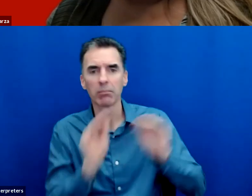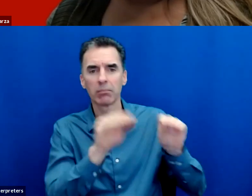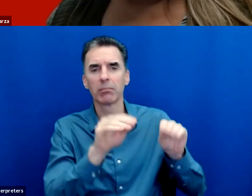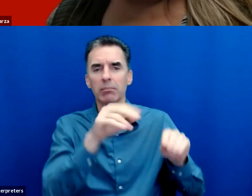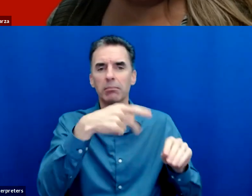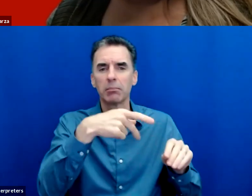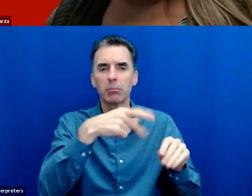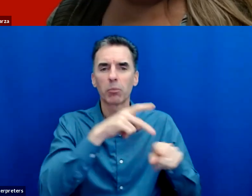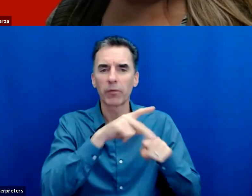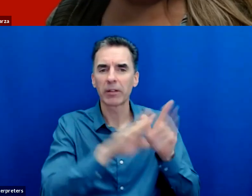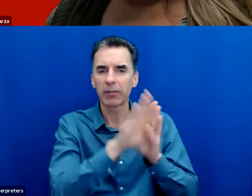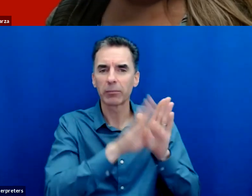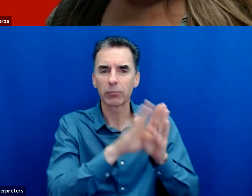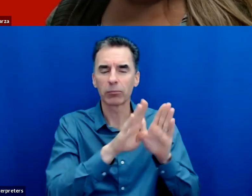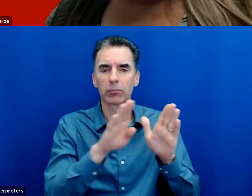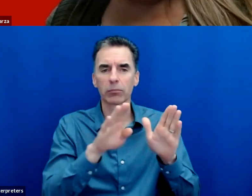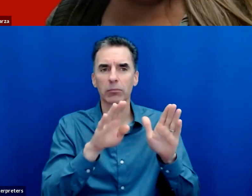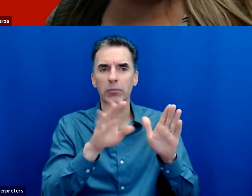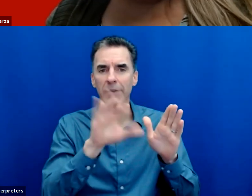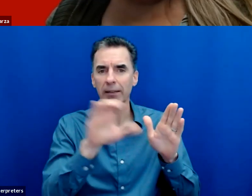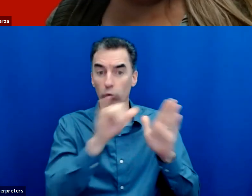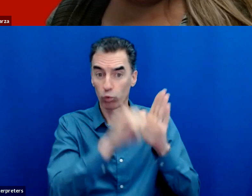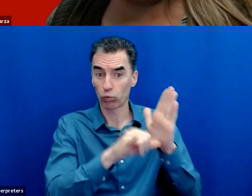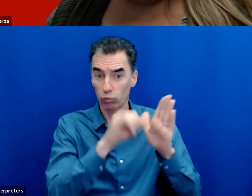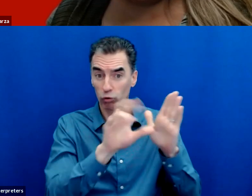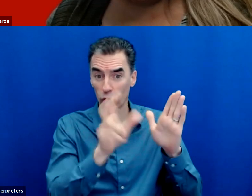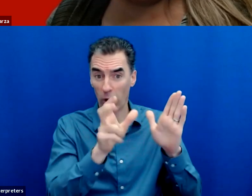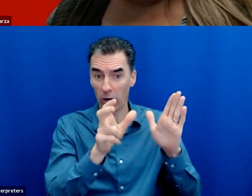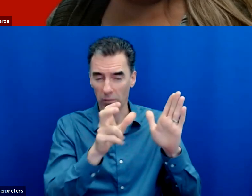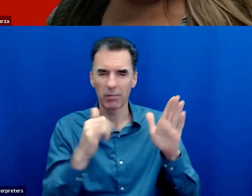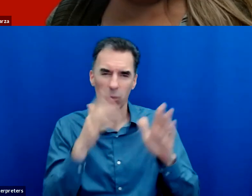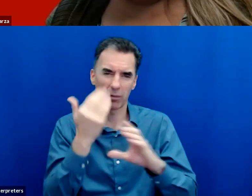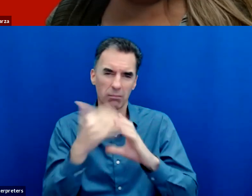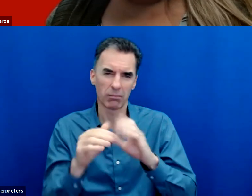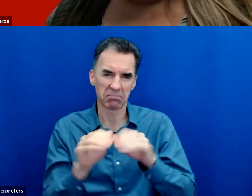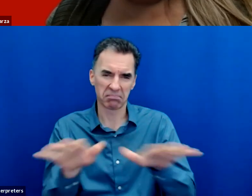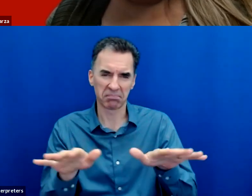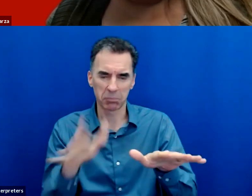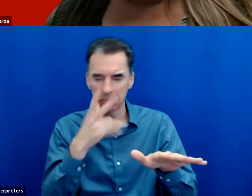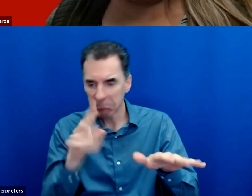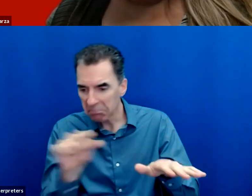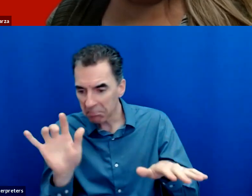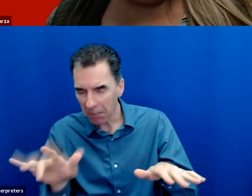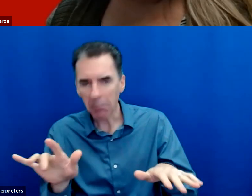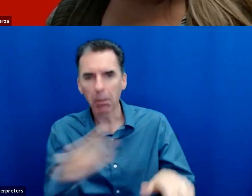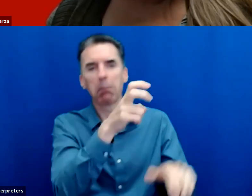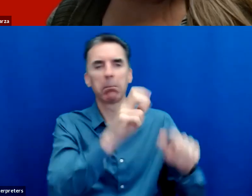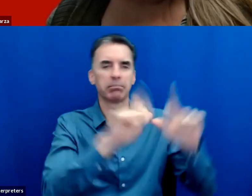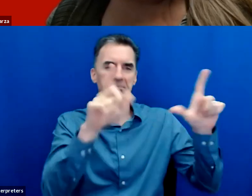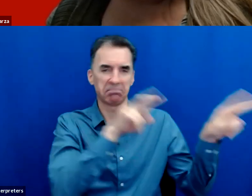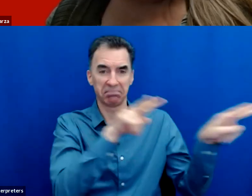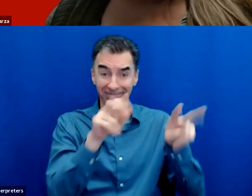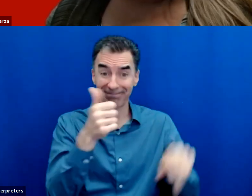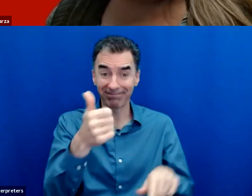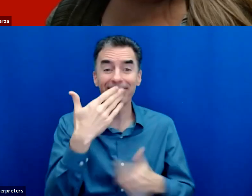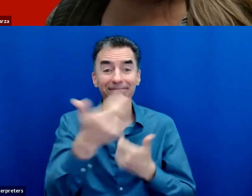at Fresno City College YouTube channel. That will also be in the email when I give you the link to access the slides. So thank you